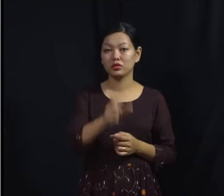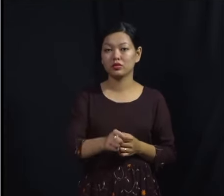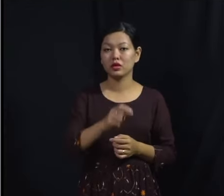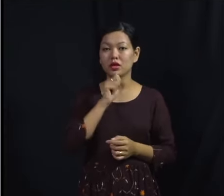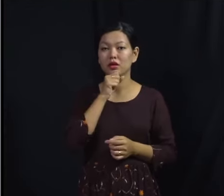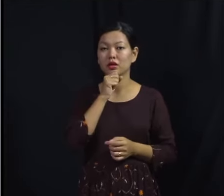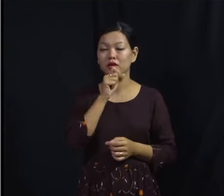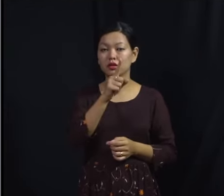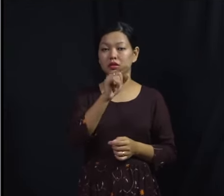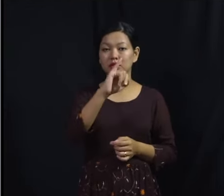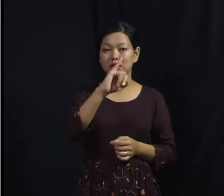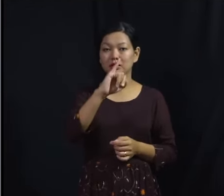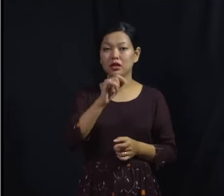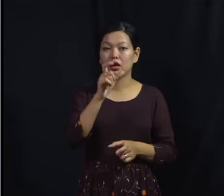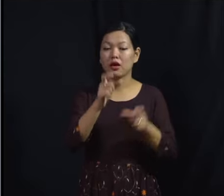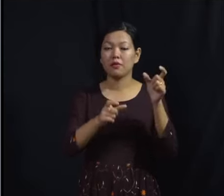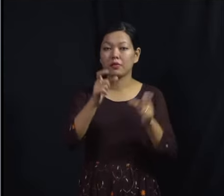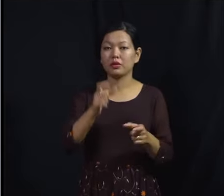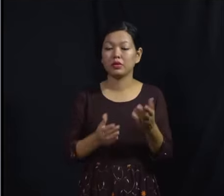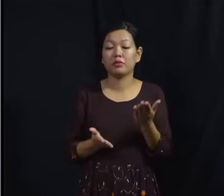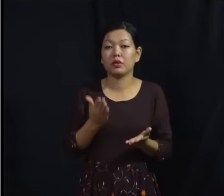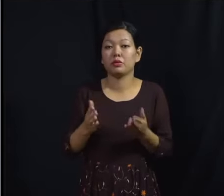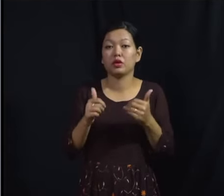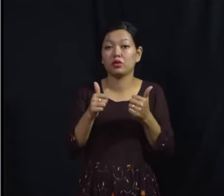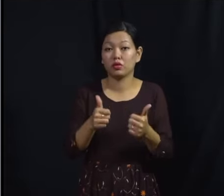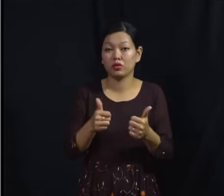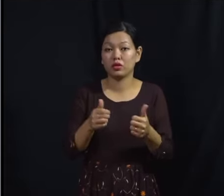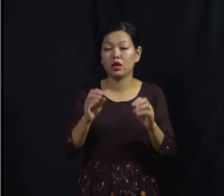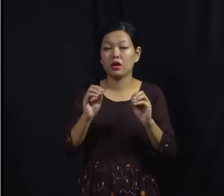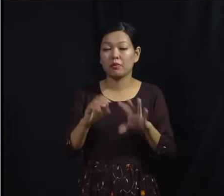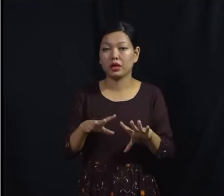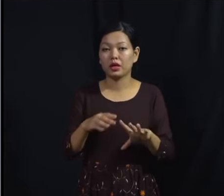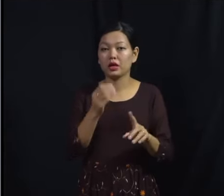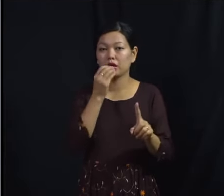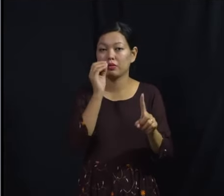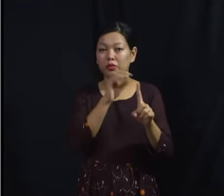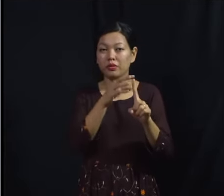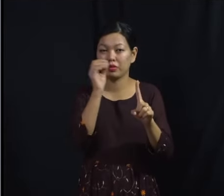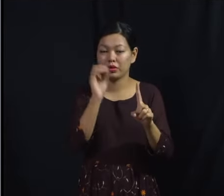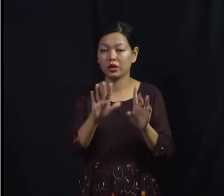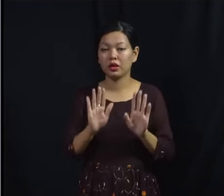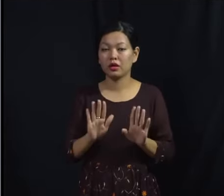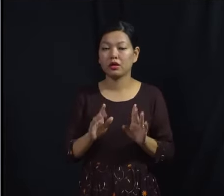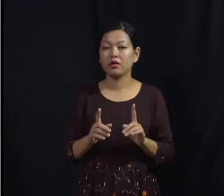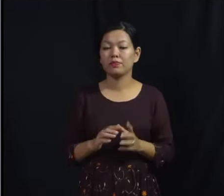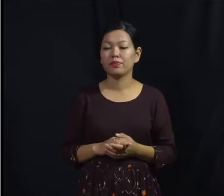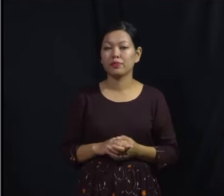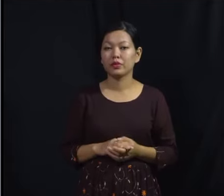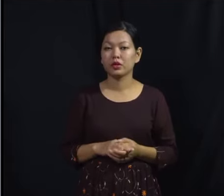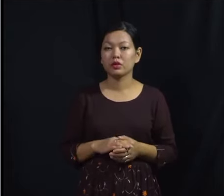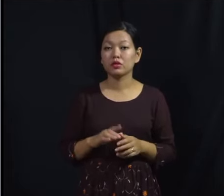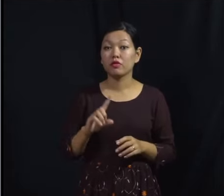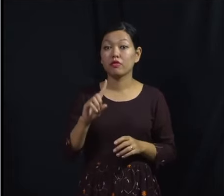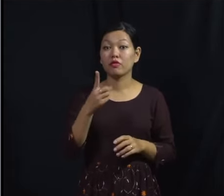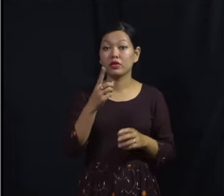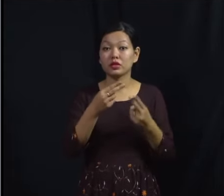the opening scene, remember, like I said, she was expected to wake up early to, you know, the mother was shouting at her, help me clean,